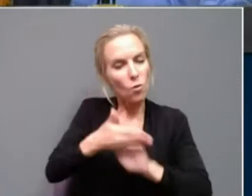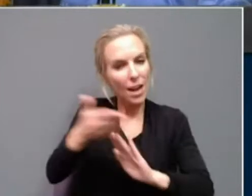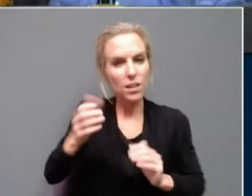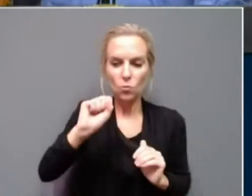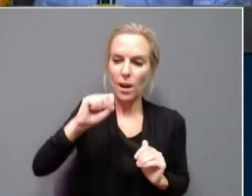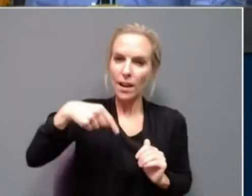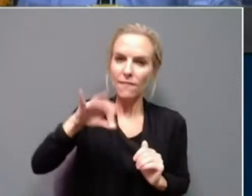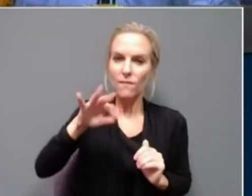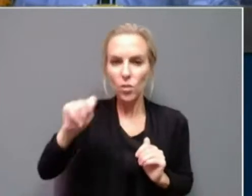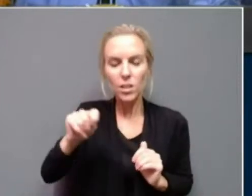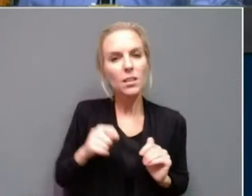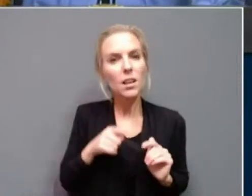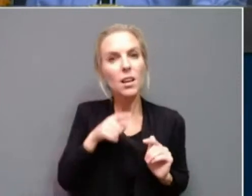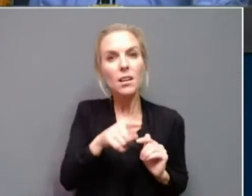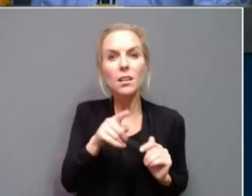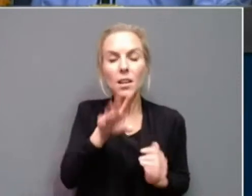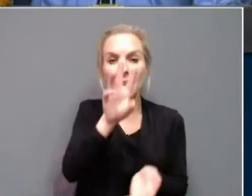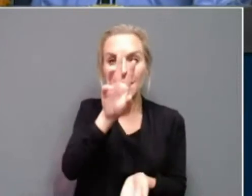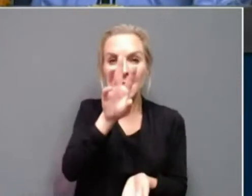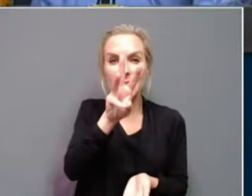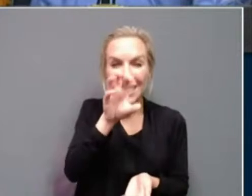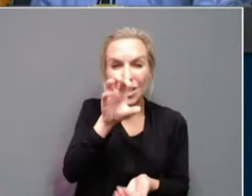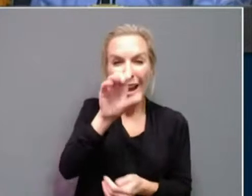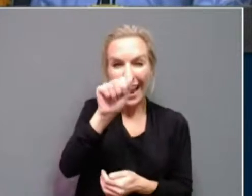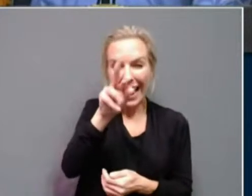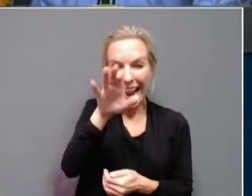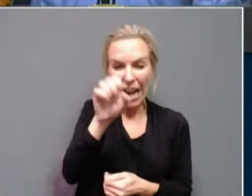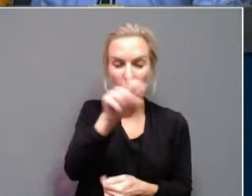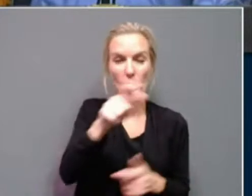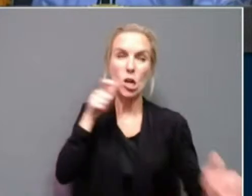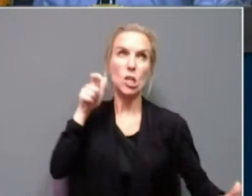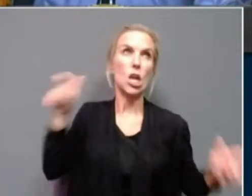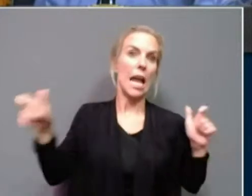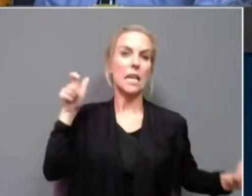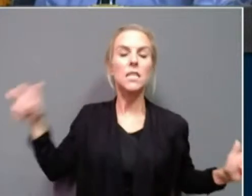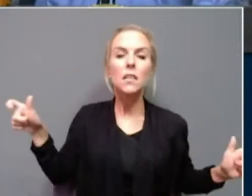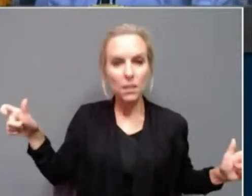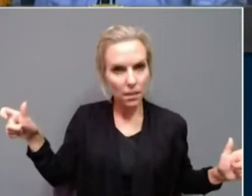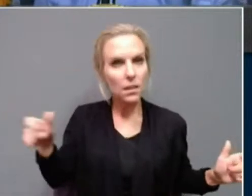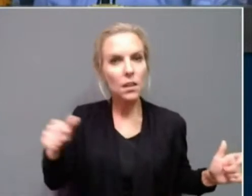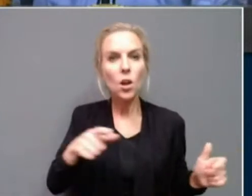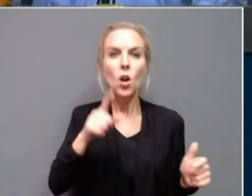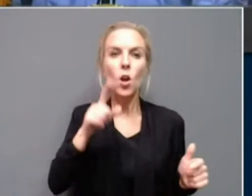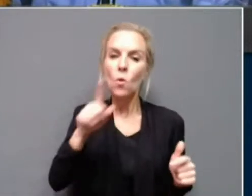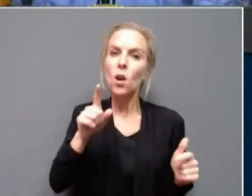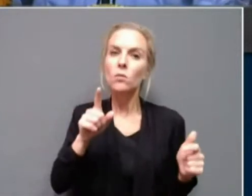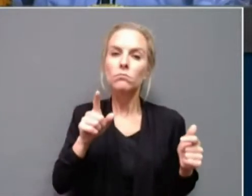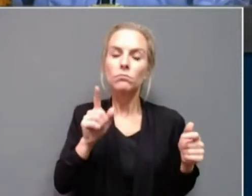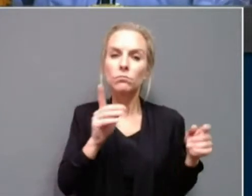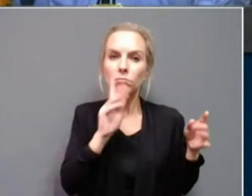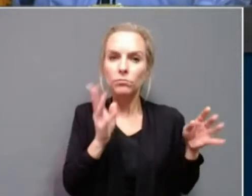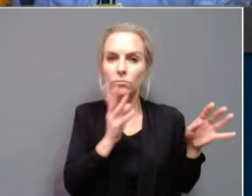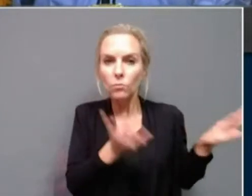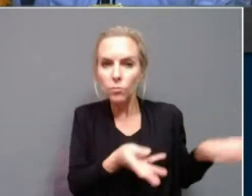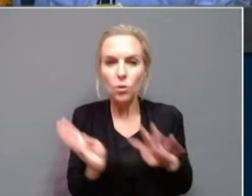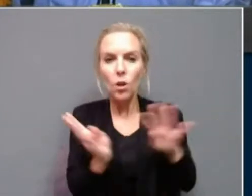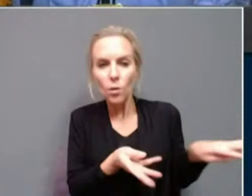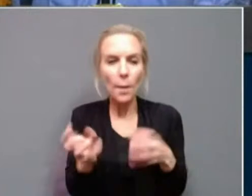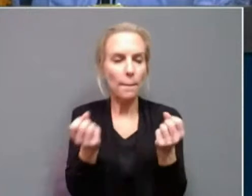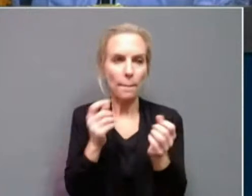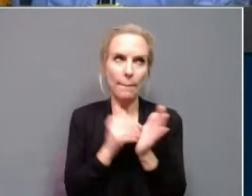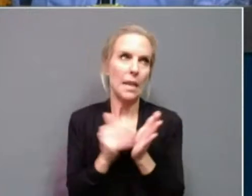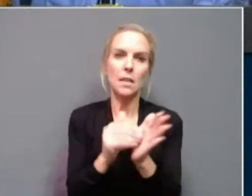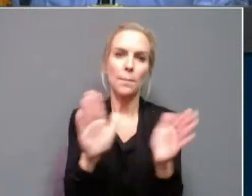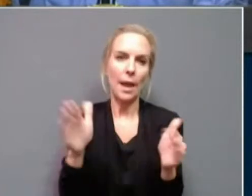more than 600 acres. It is gigantic, and it's going to process millions of packages each week. Kentucky is the